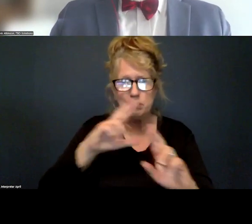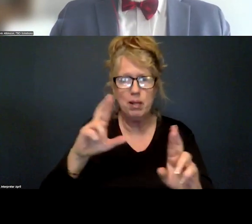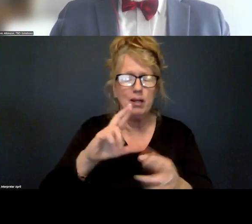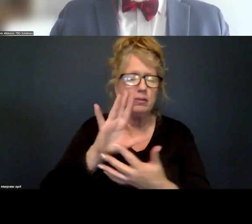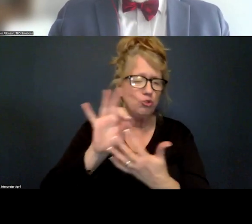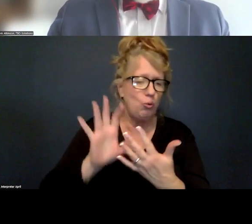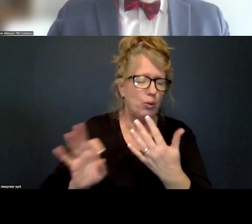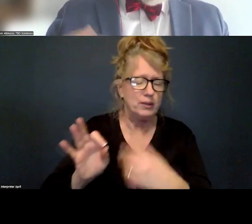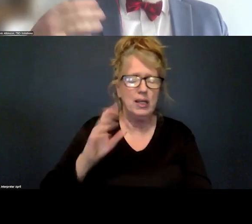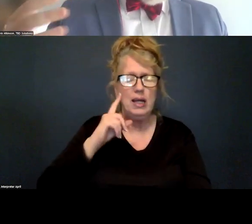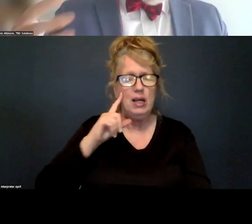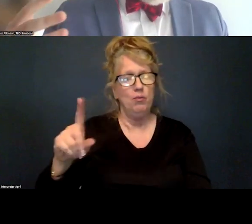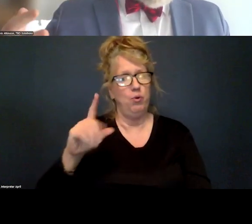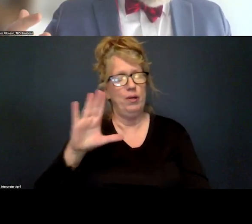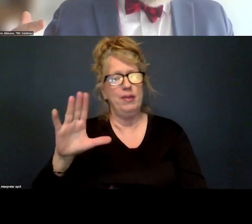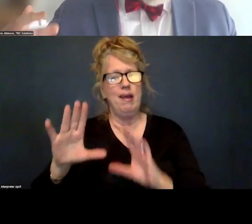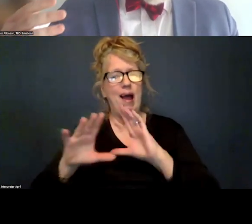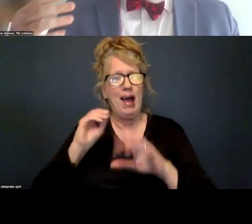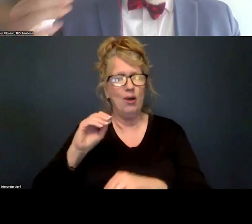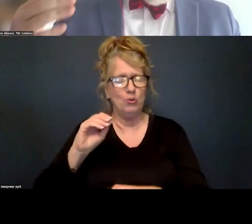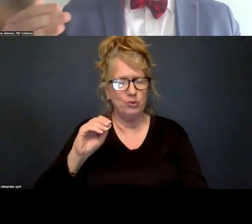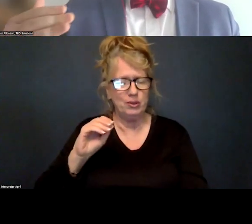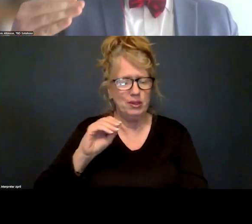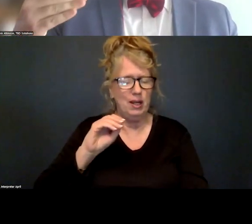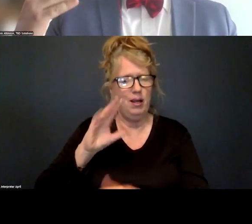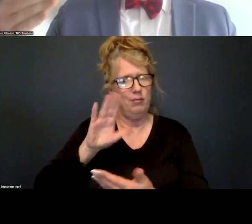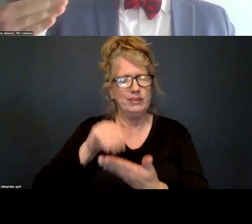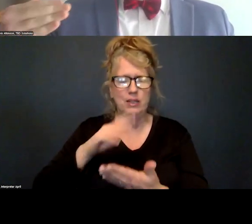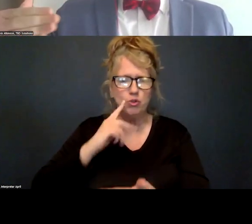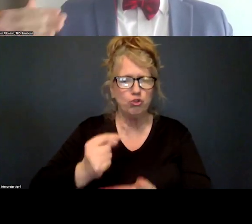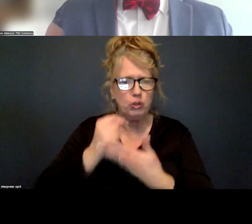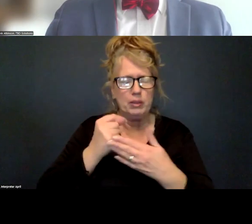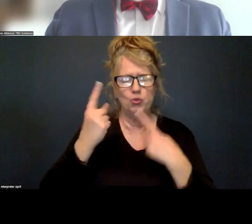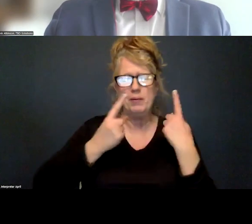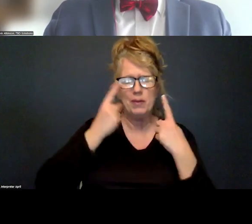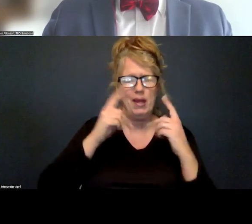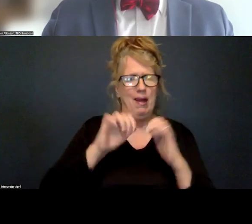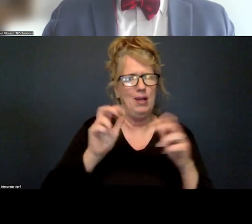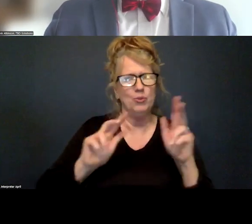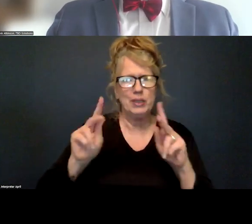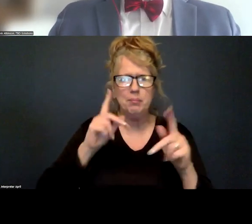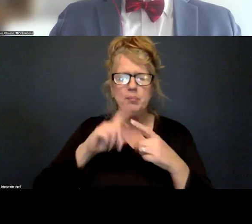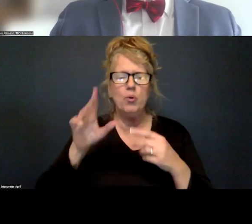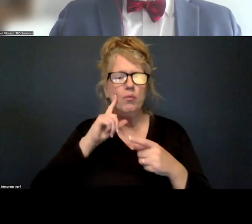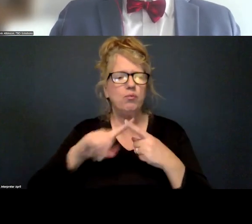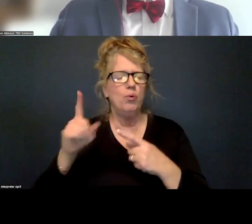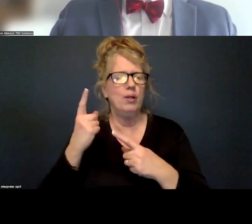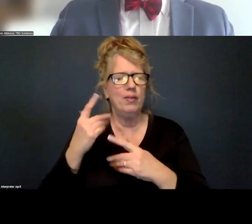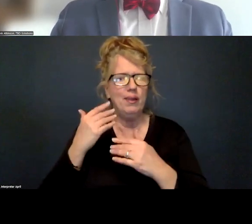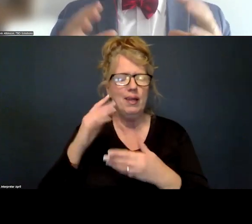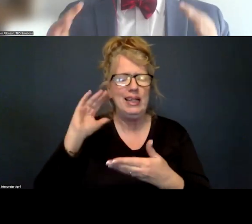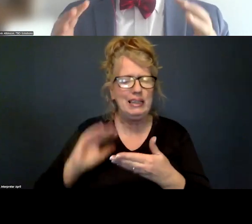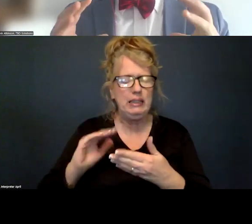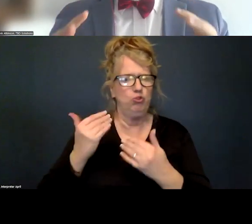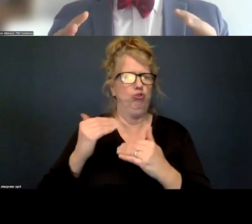treatment experience. As Margie said, we have to think about keeping people in least restrictive environments. And the truth is,